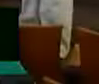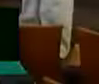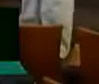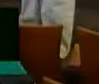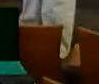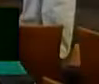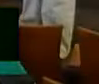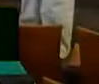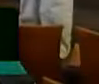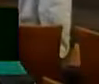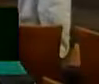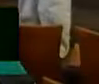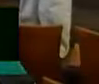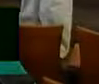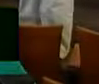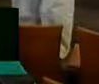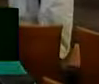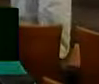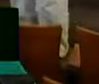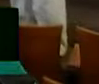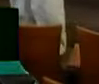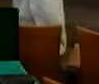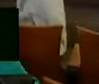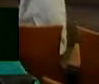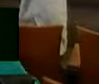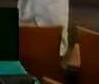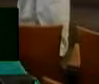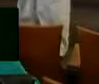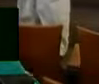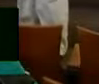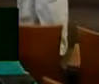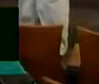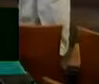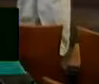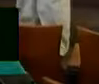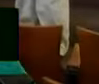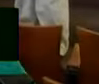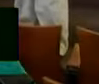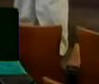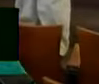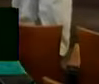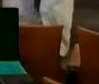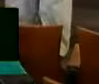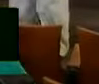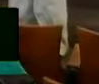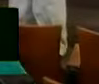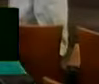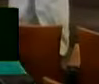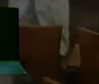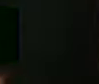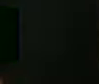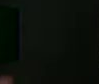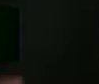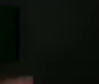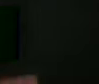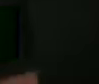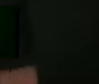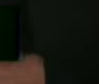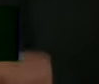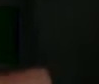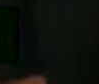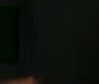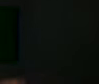That's a good question. Gabby, I am so glad you're here. I've been thinking. You know, getting to